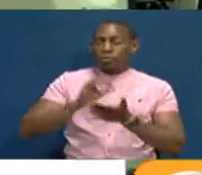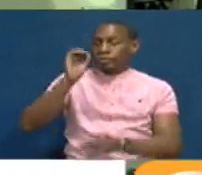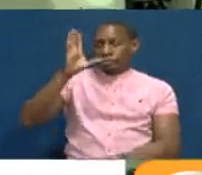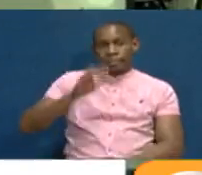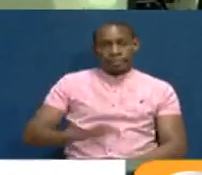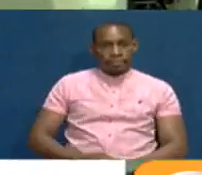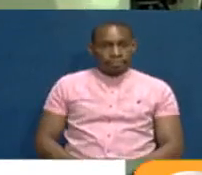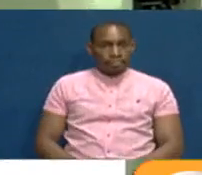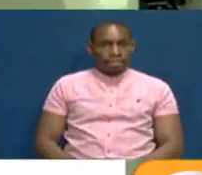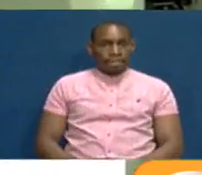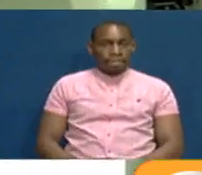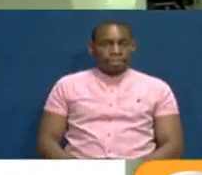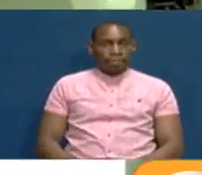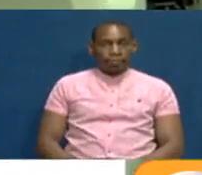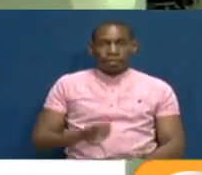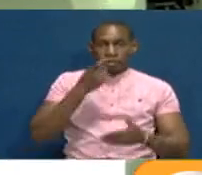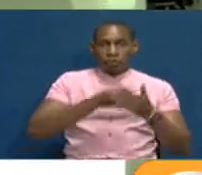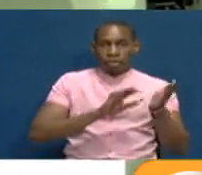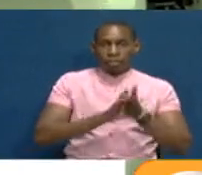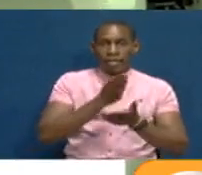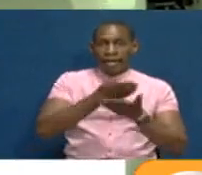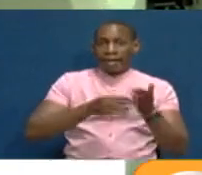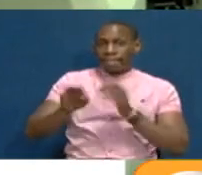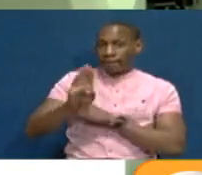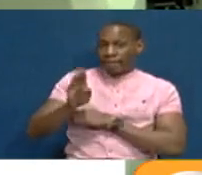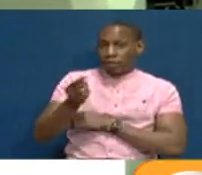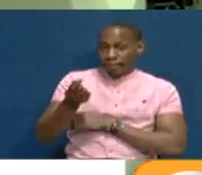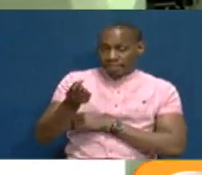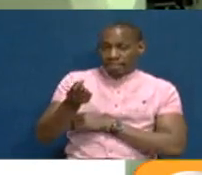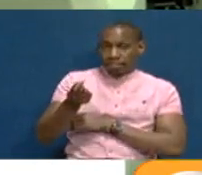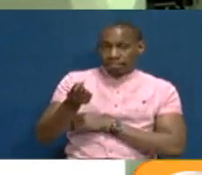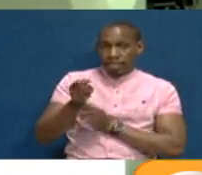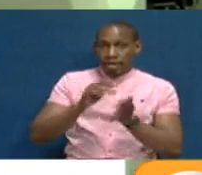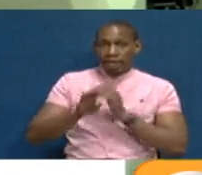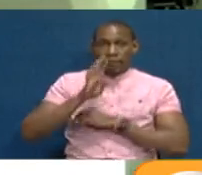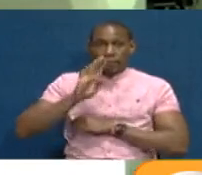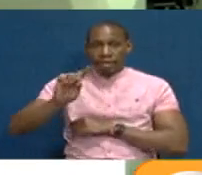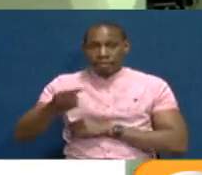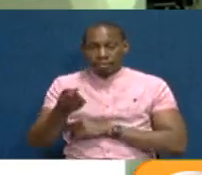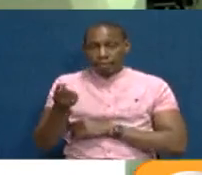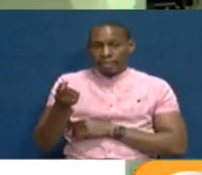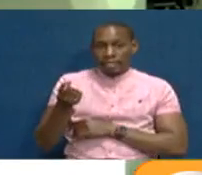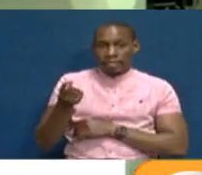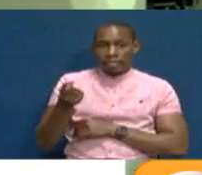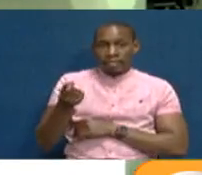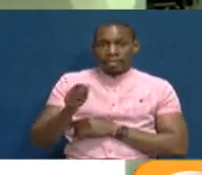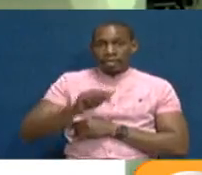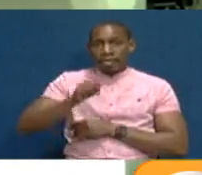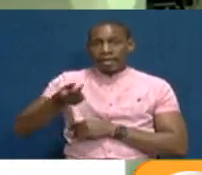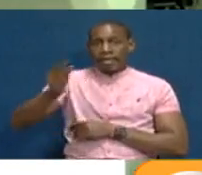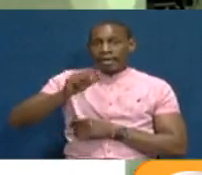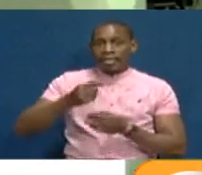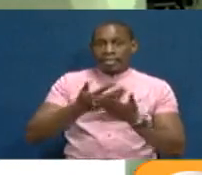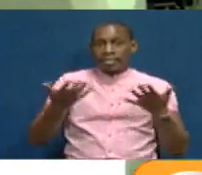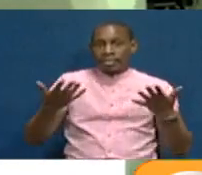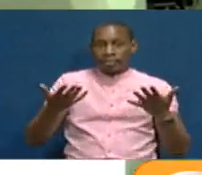expensive. If you're charging about half a million Kenya shillings or 400,000 shillings, and if you have other added factors